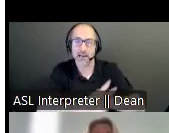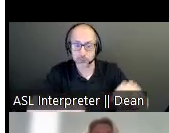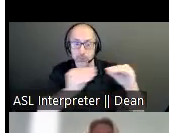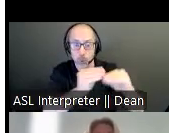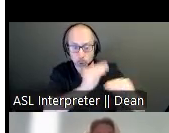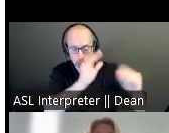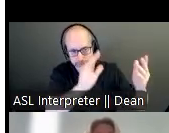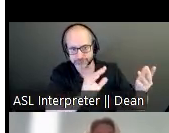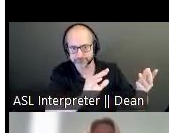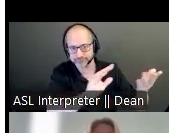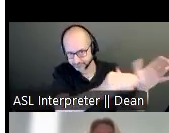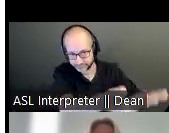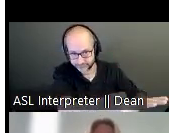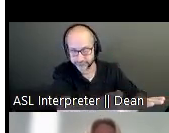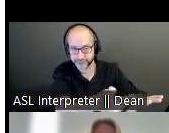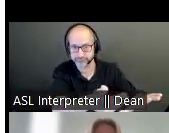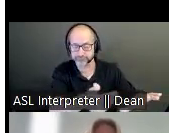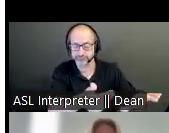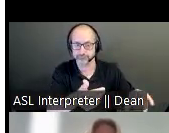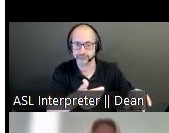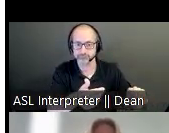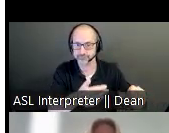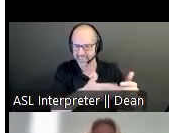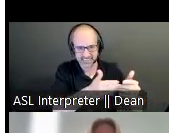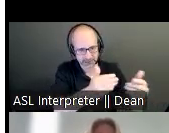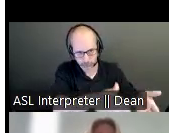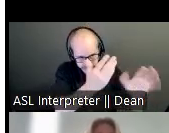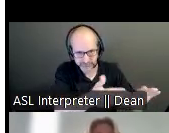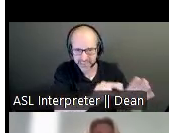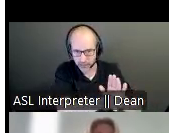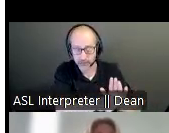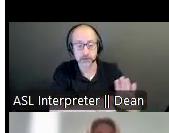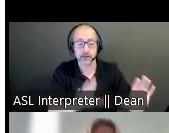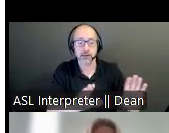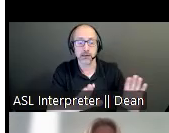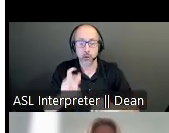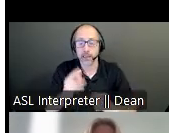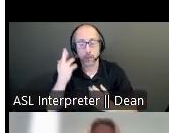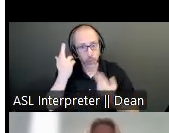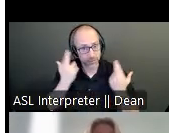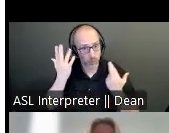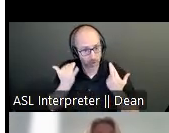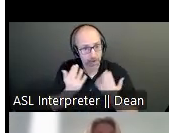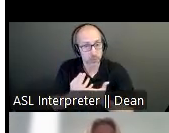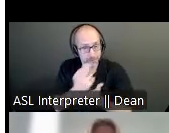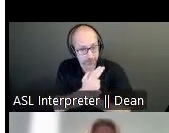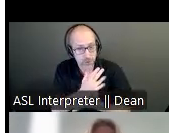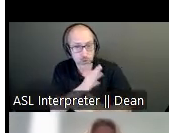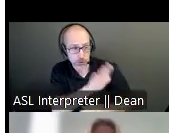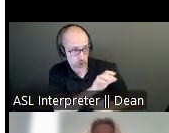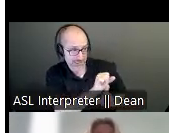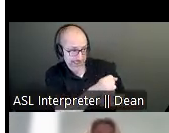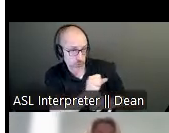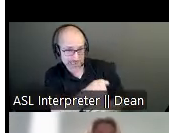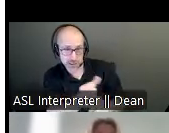Part of the issue that I want to impart today is that the cases that we reviewed, most of these